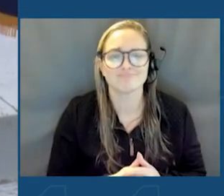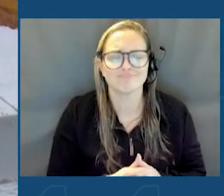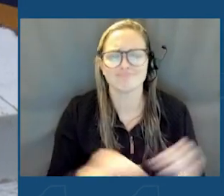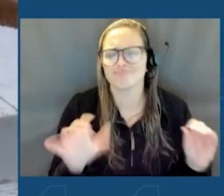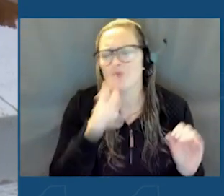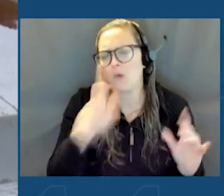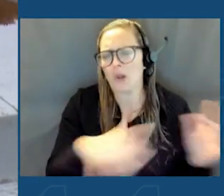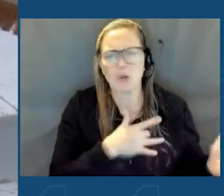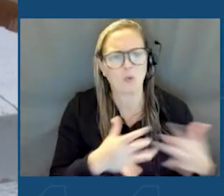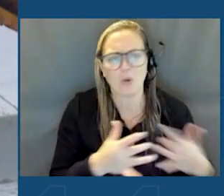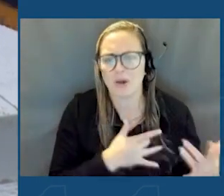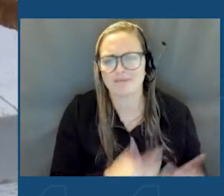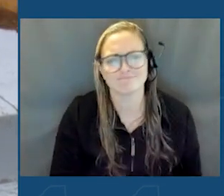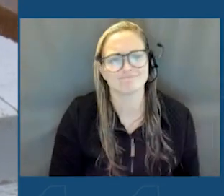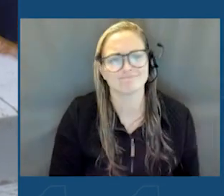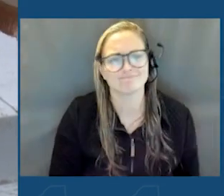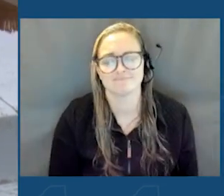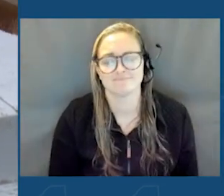to worry about.